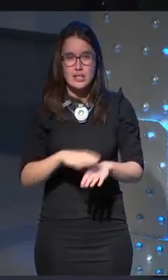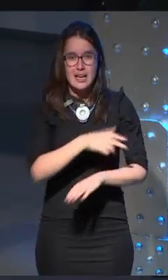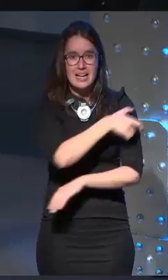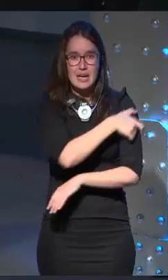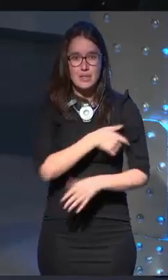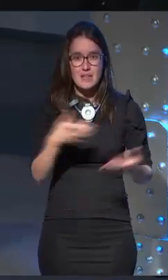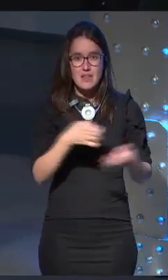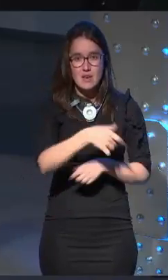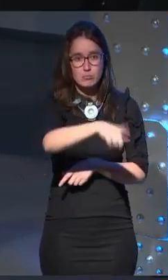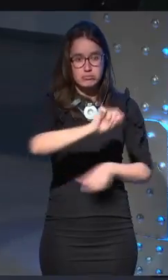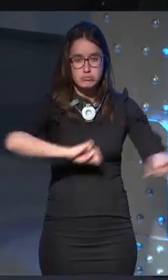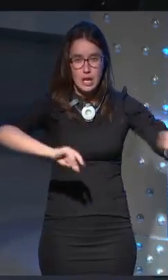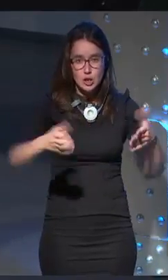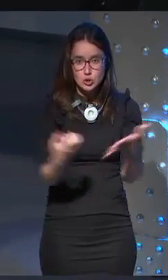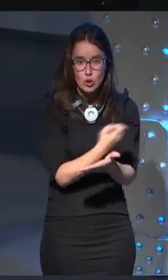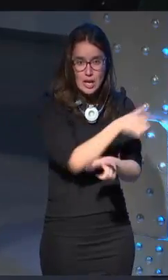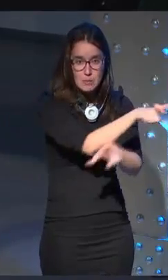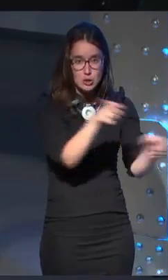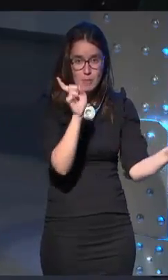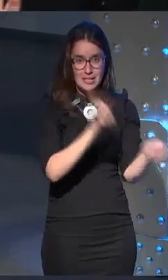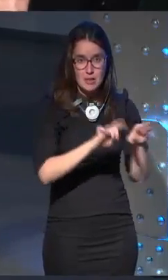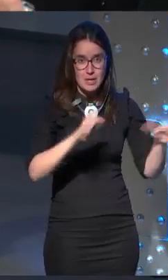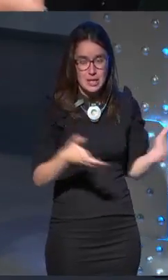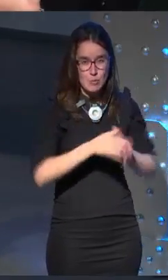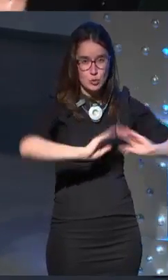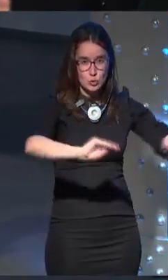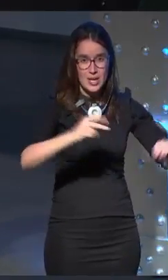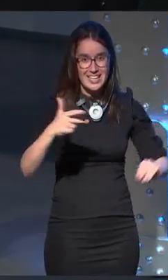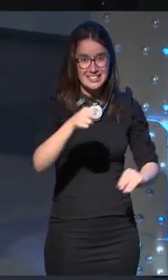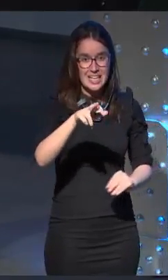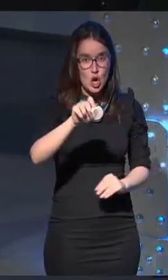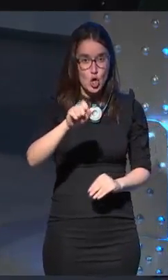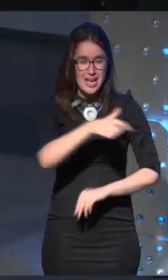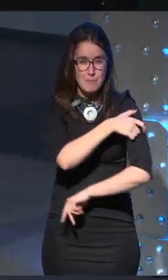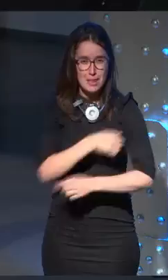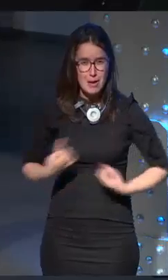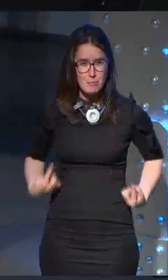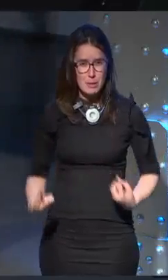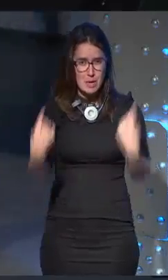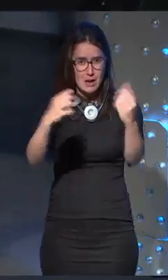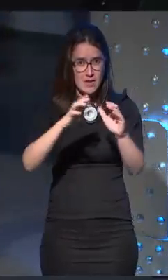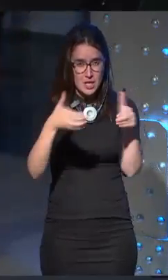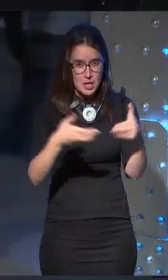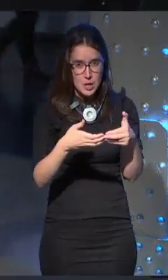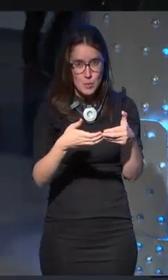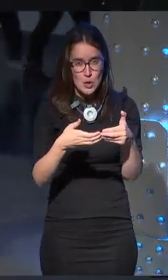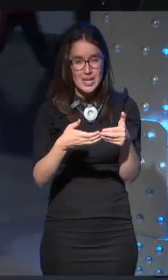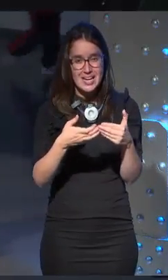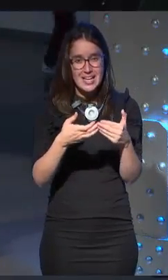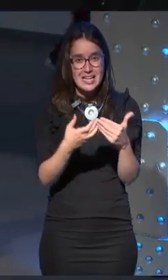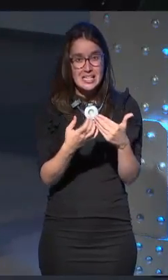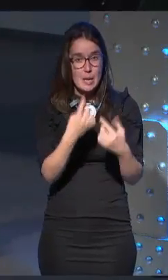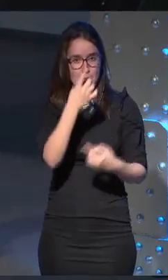other kids that are going to be on the team. And Charlotte was made the captain for the first time. And the first kid she picked for her